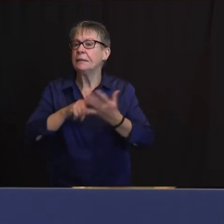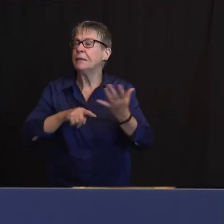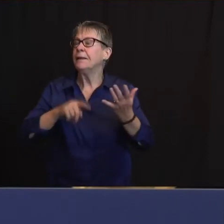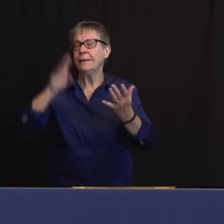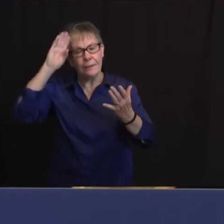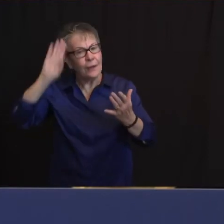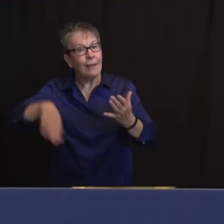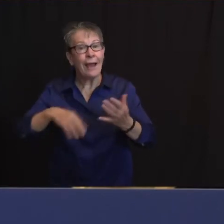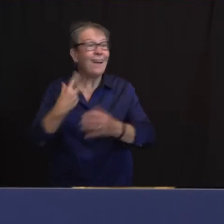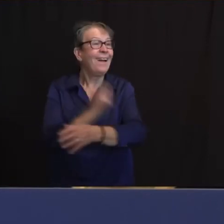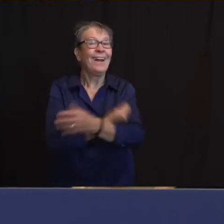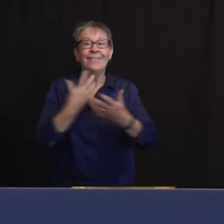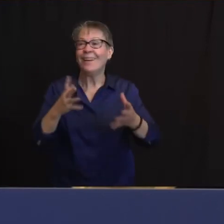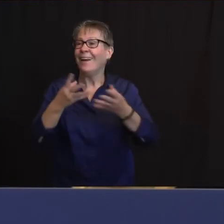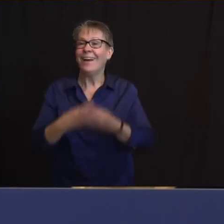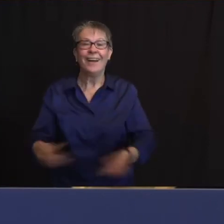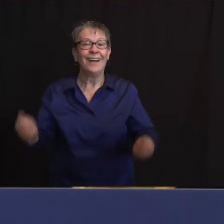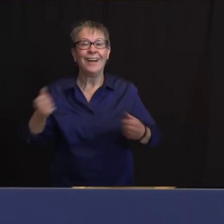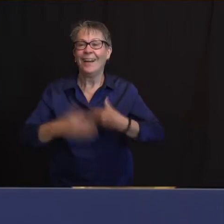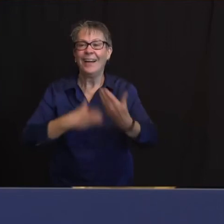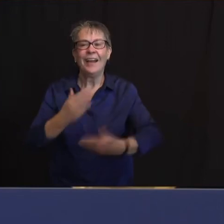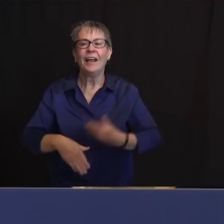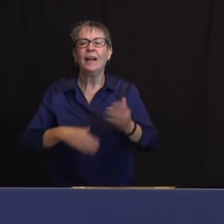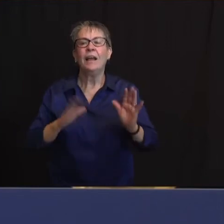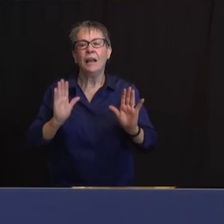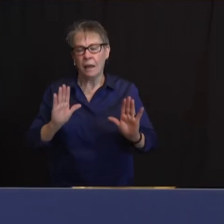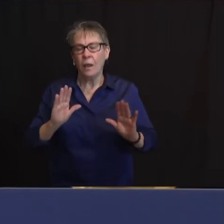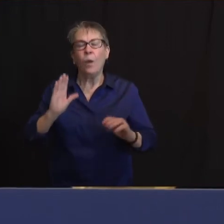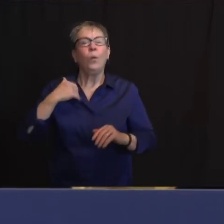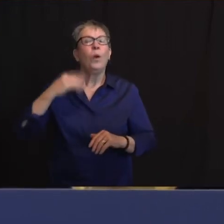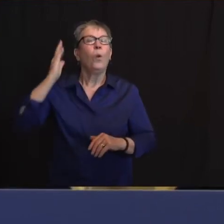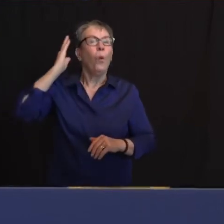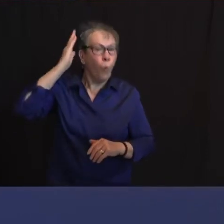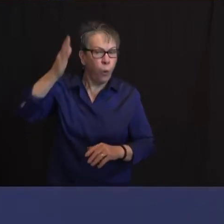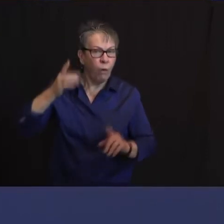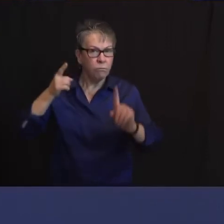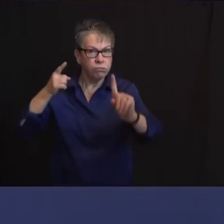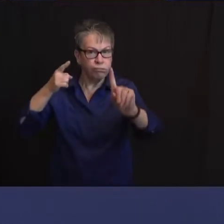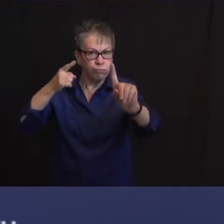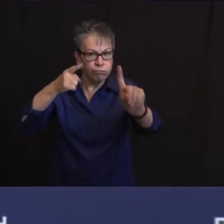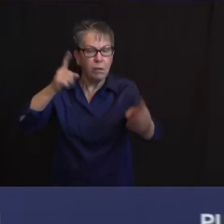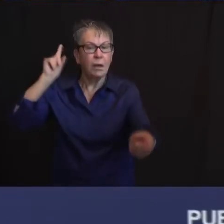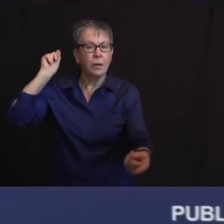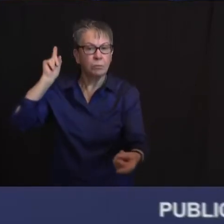week, but it is going in the right direction, and we will get there together. God bless you all. Thank you.